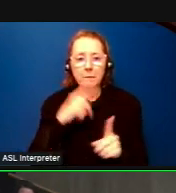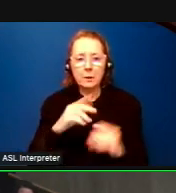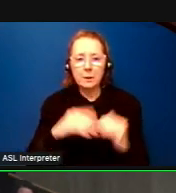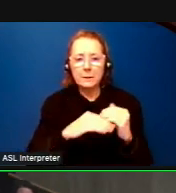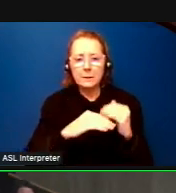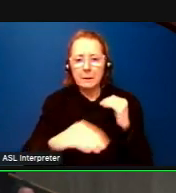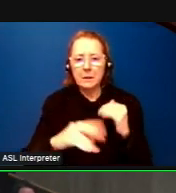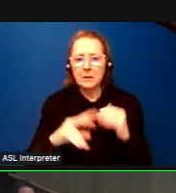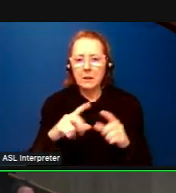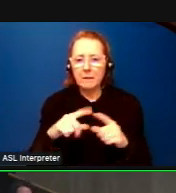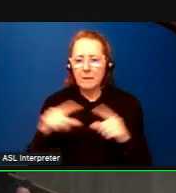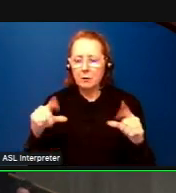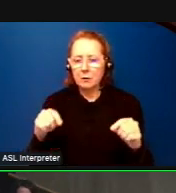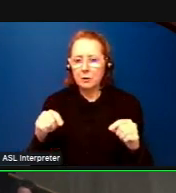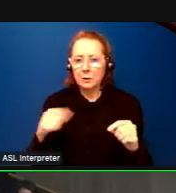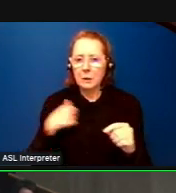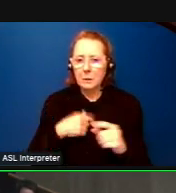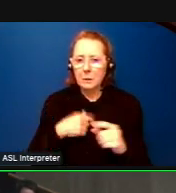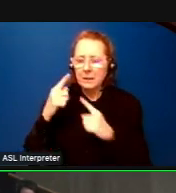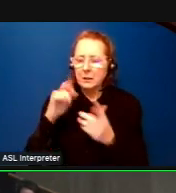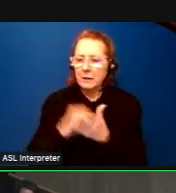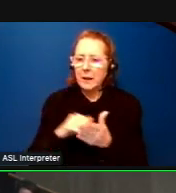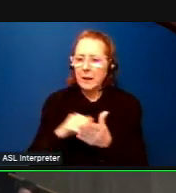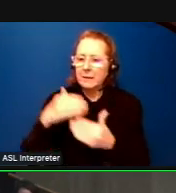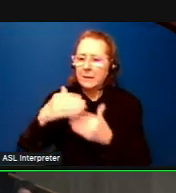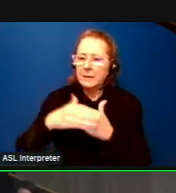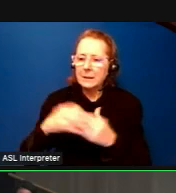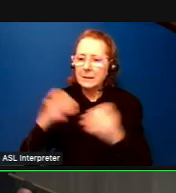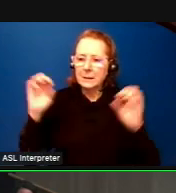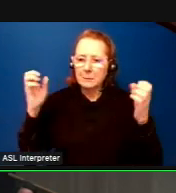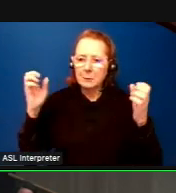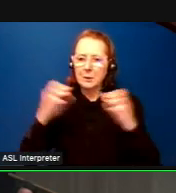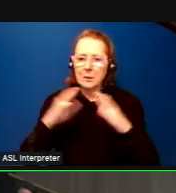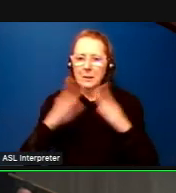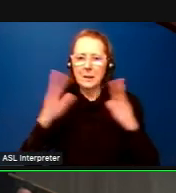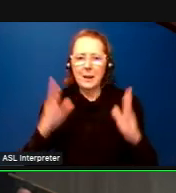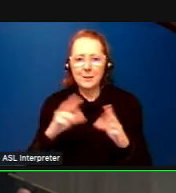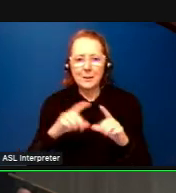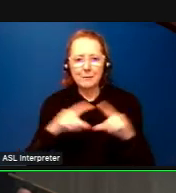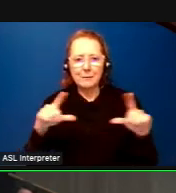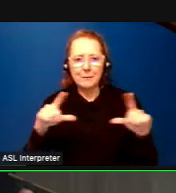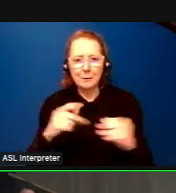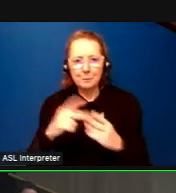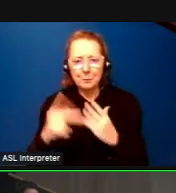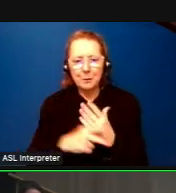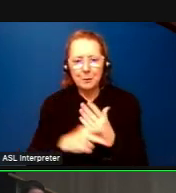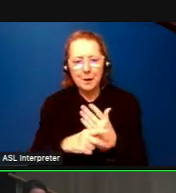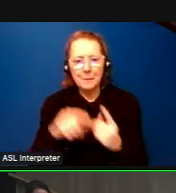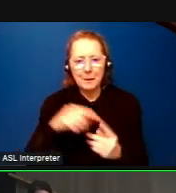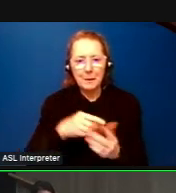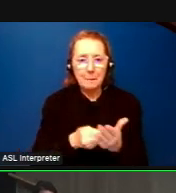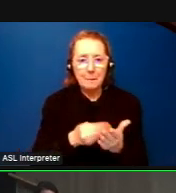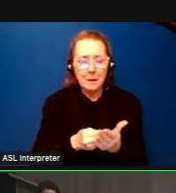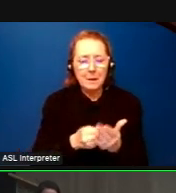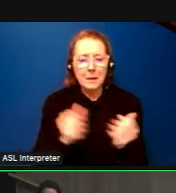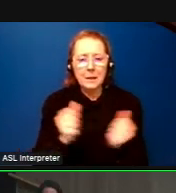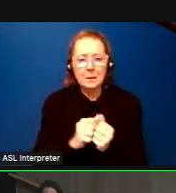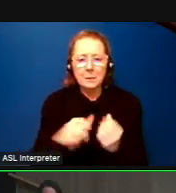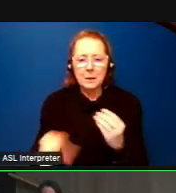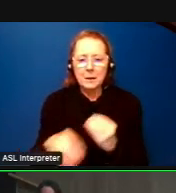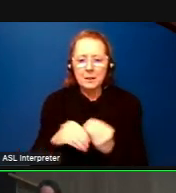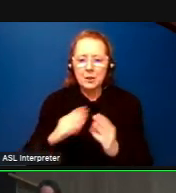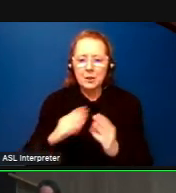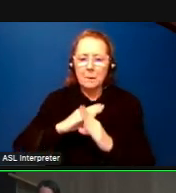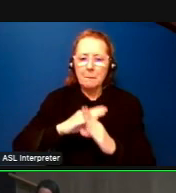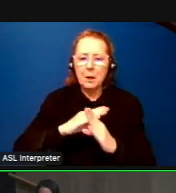we consider is possibly our next emergency housing voucher program. That funding comes with additional barrier removal, is